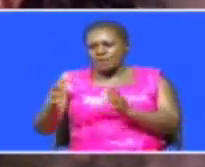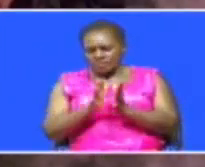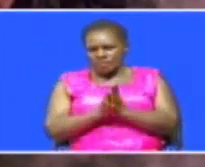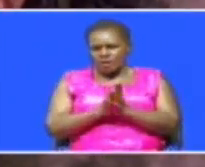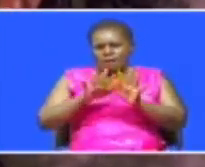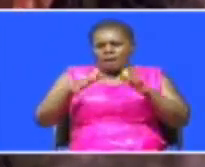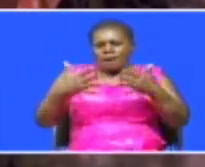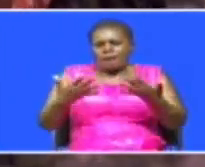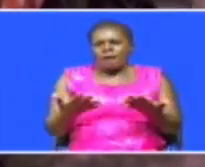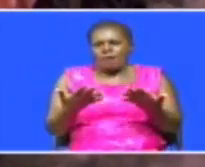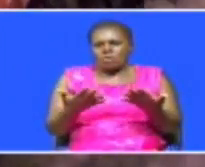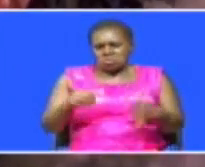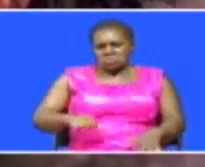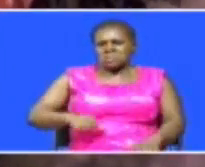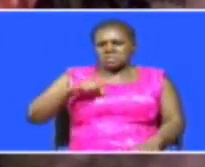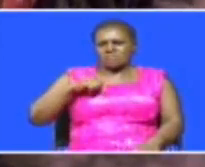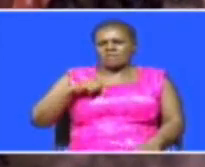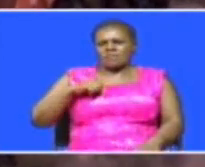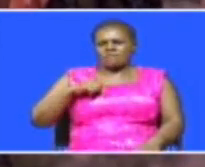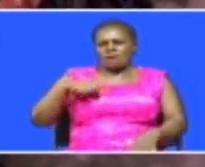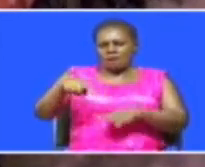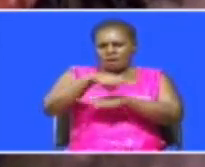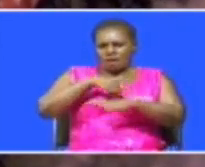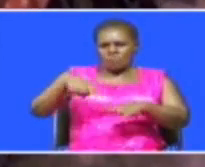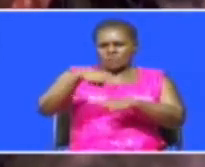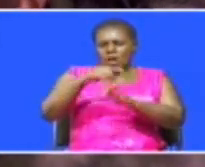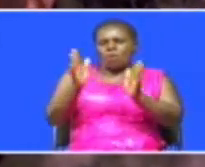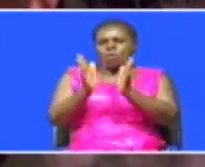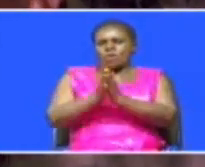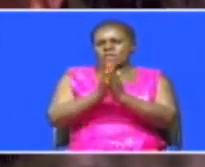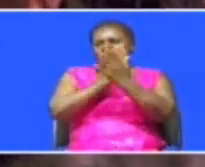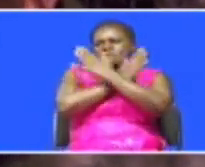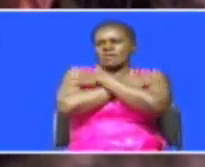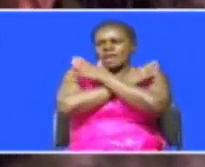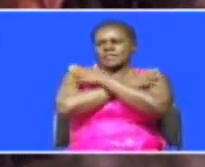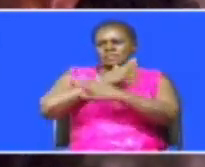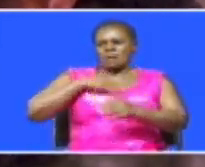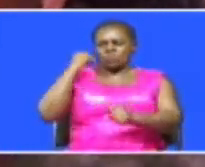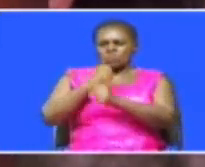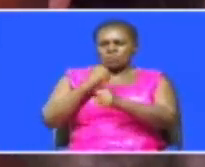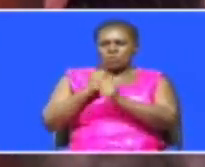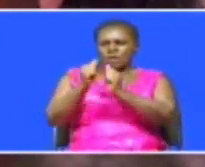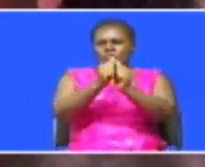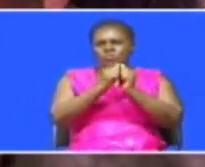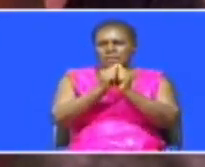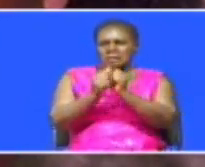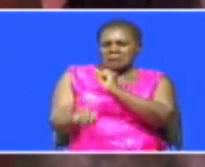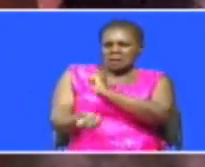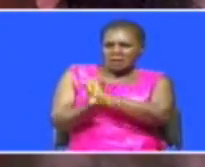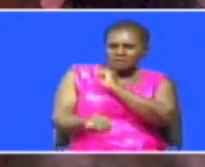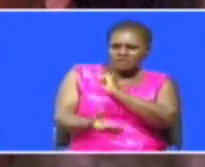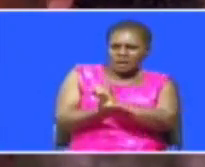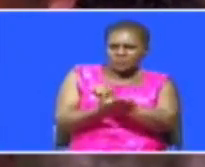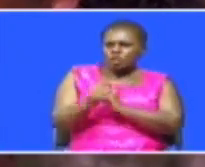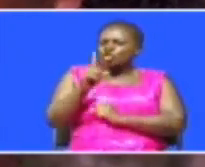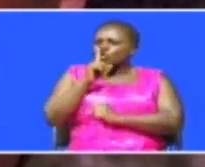that's how I got through the hours. It's because of my colleagues, and they just give advice. Somebody would be